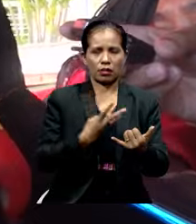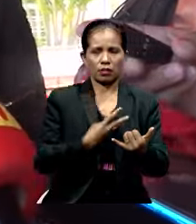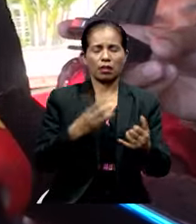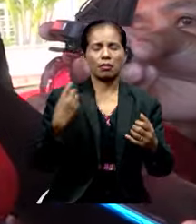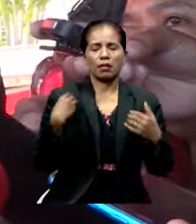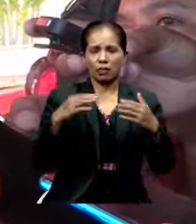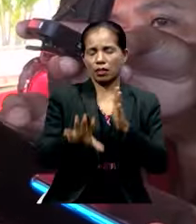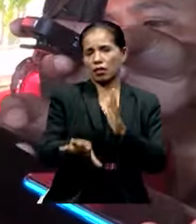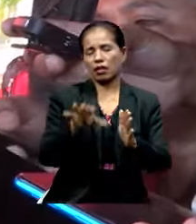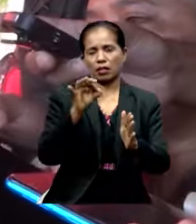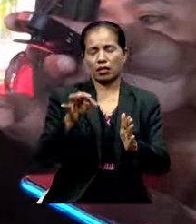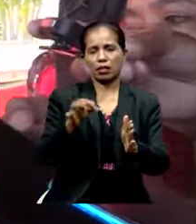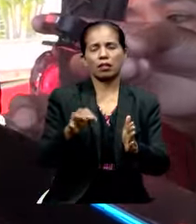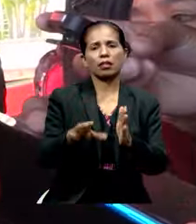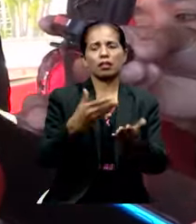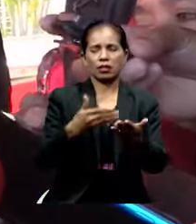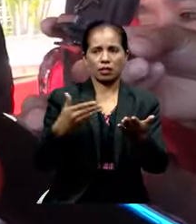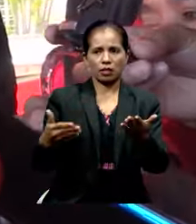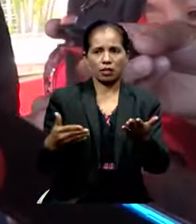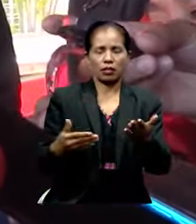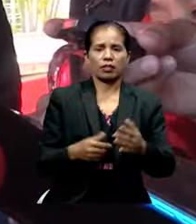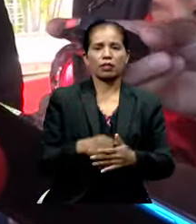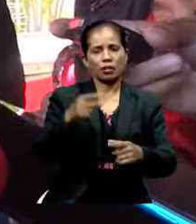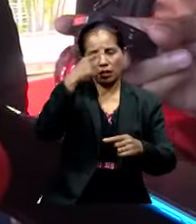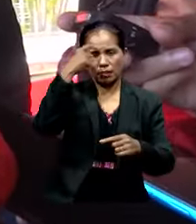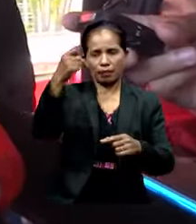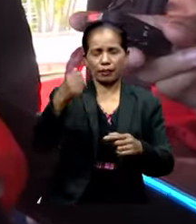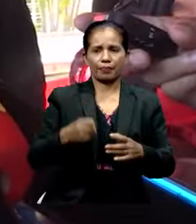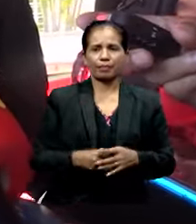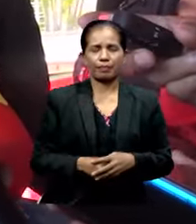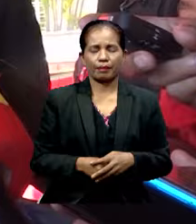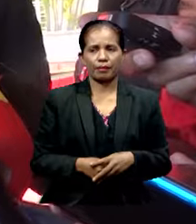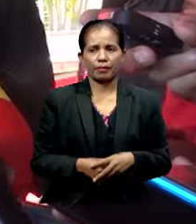something, but because of